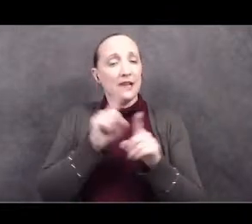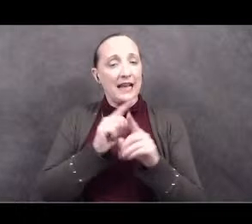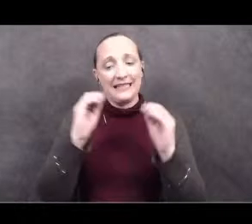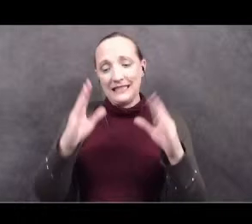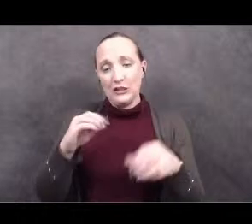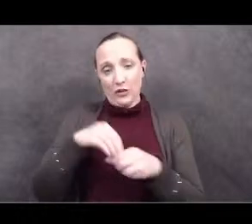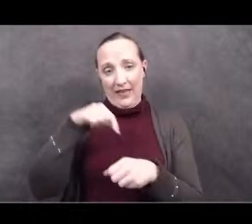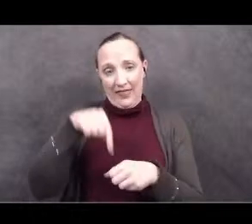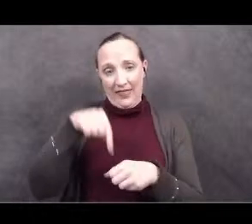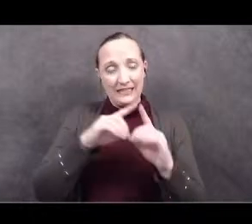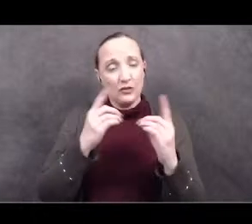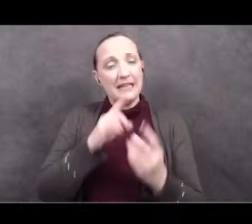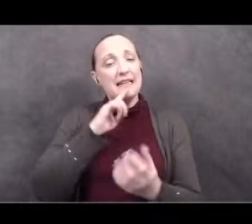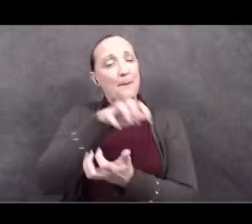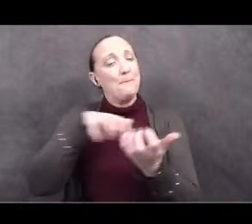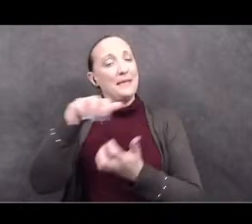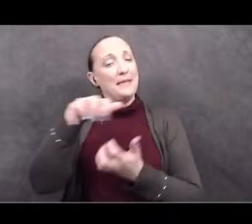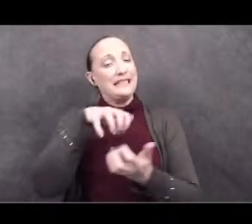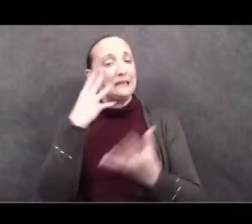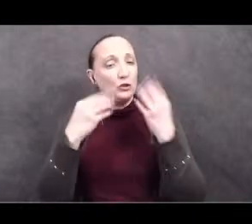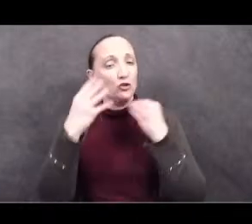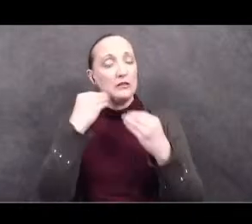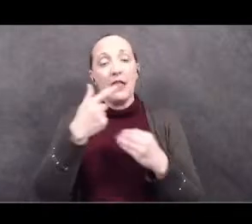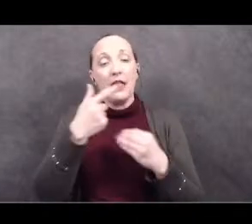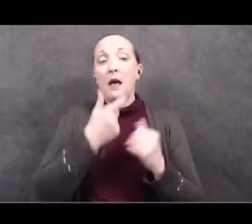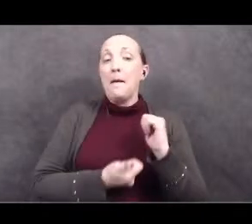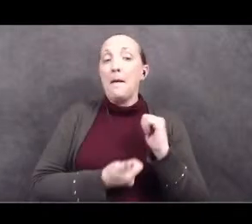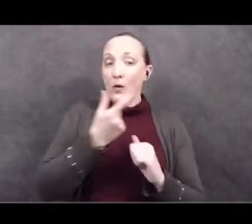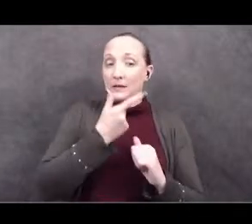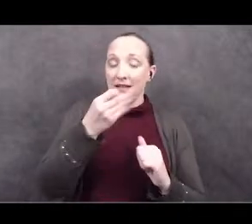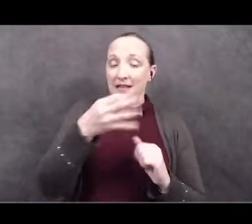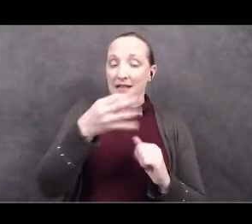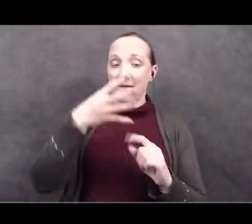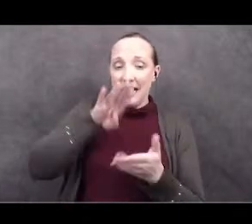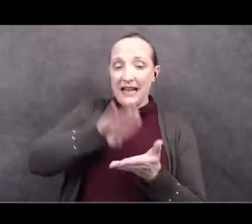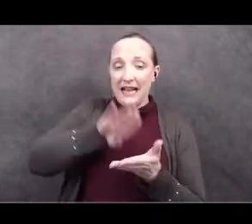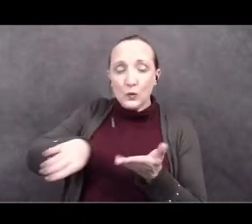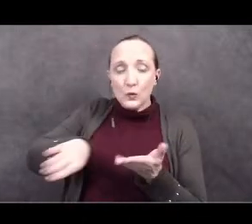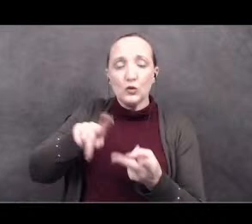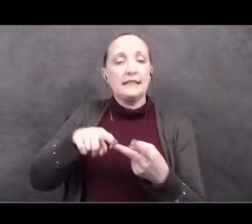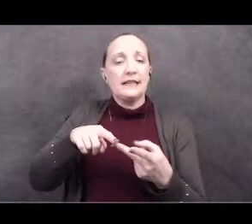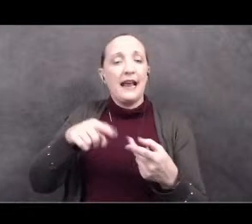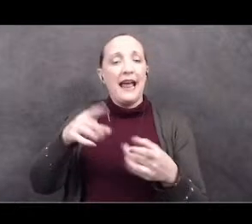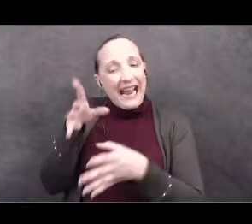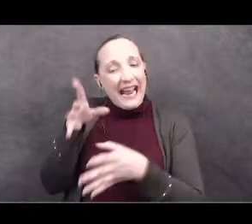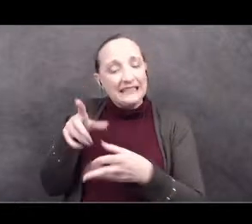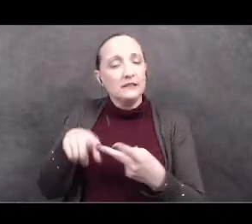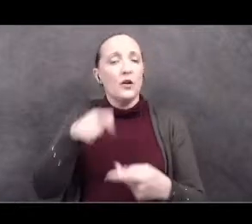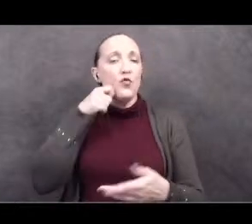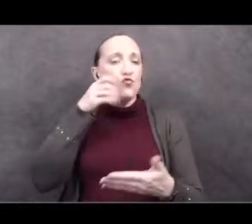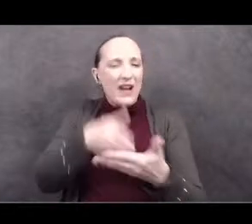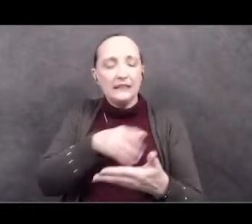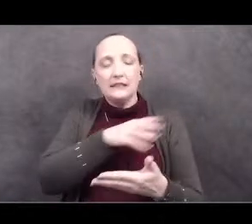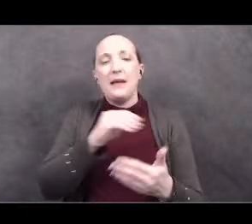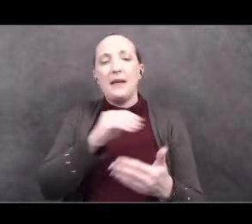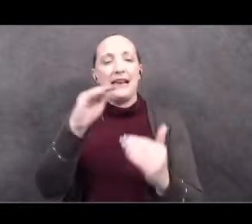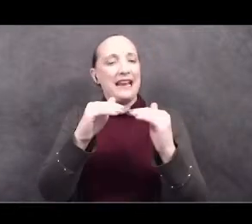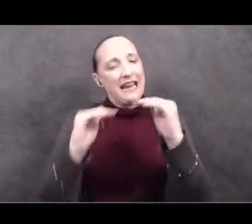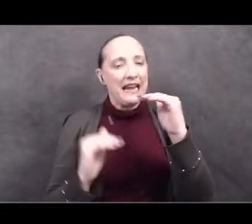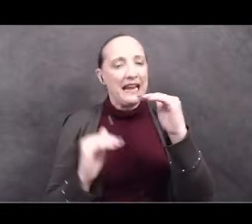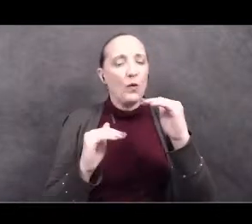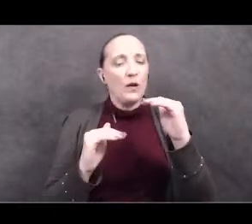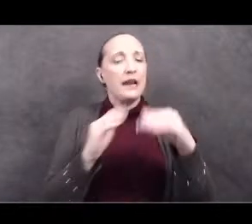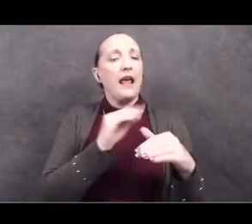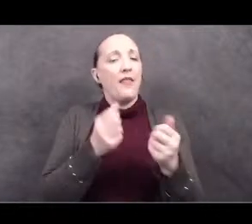because of the pain that exclusion ignorance outright hate racism and inequity has caused myself and my most